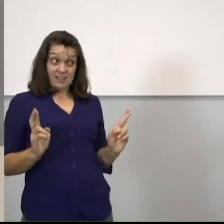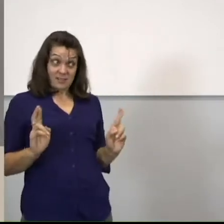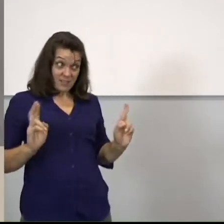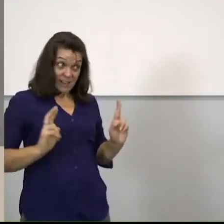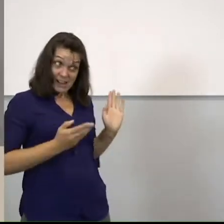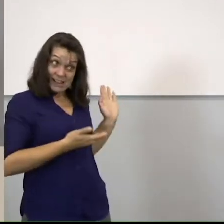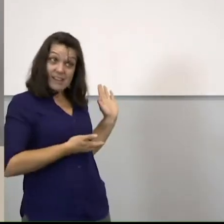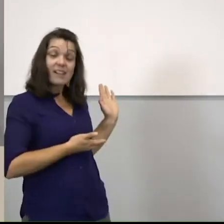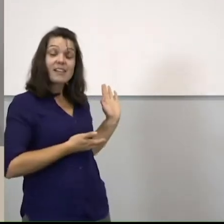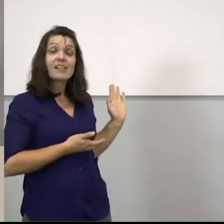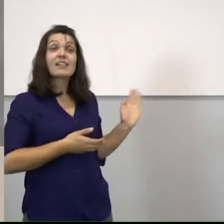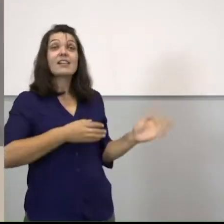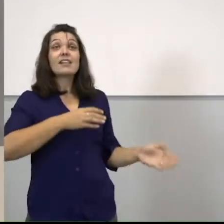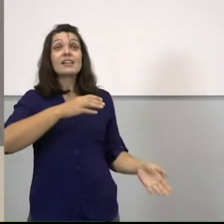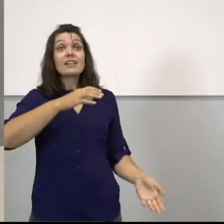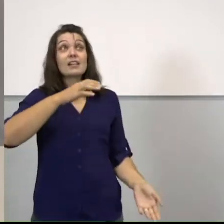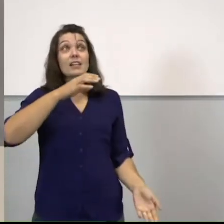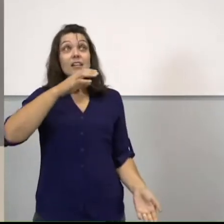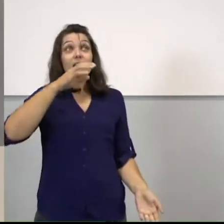ready?